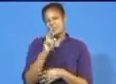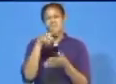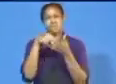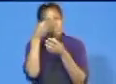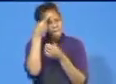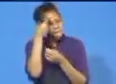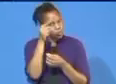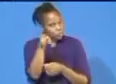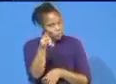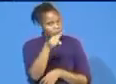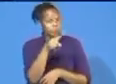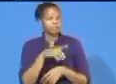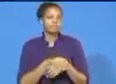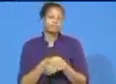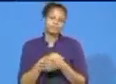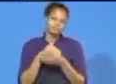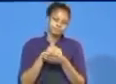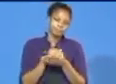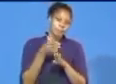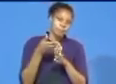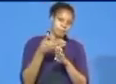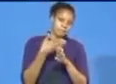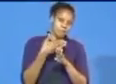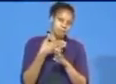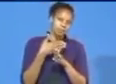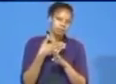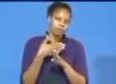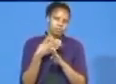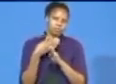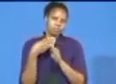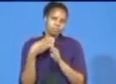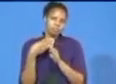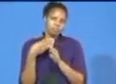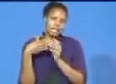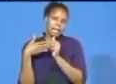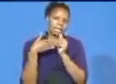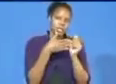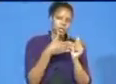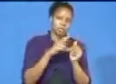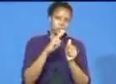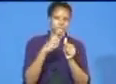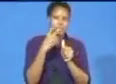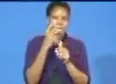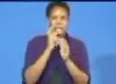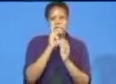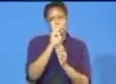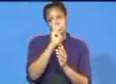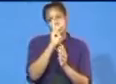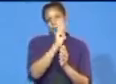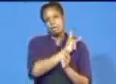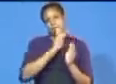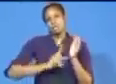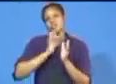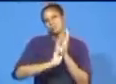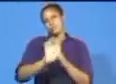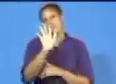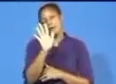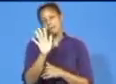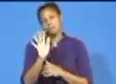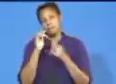text for you before I take you to 2 Kings 5. In Luke